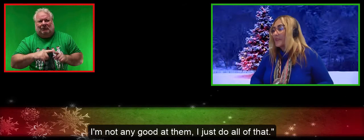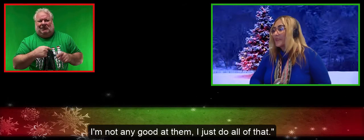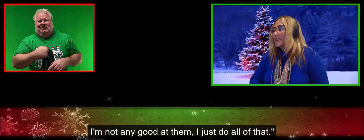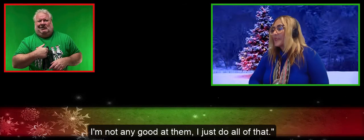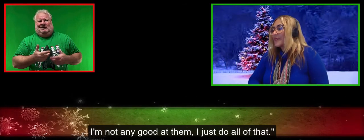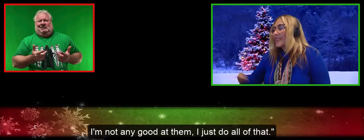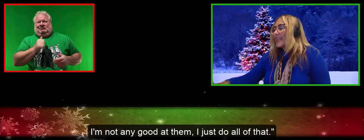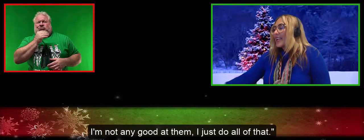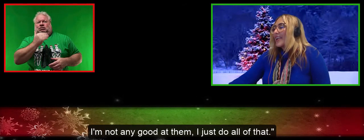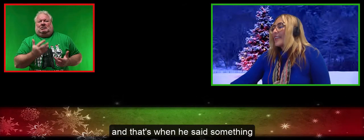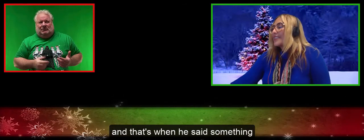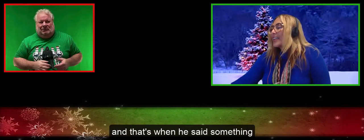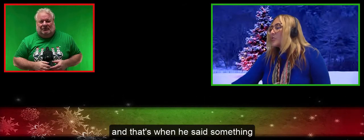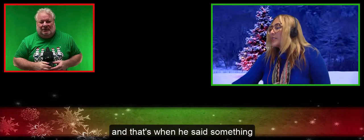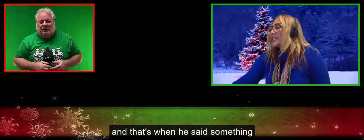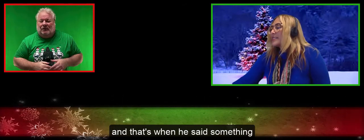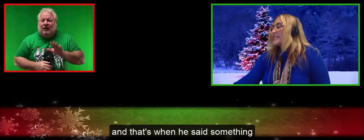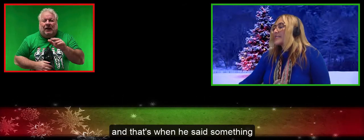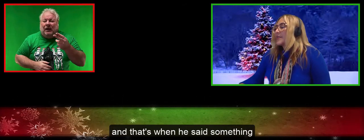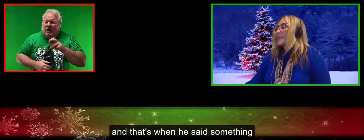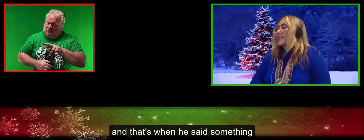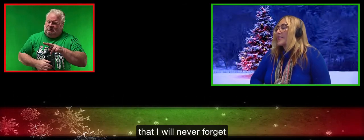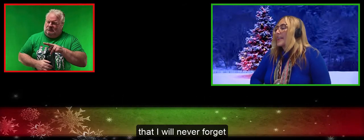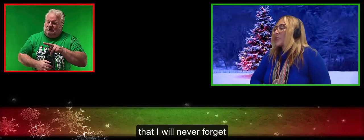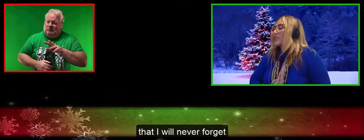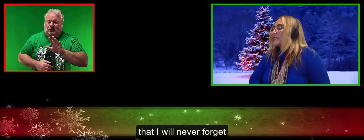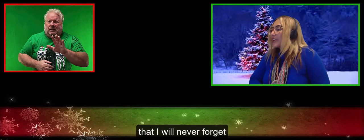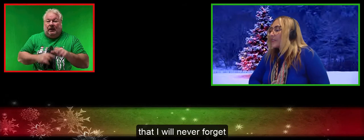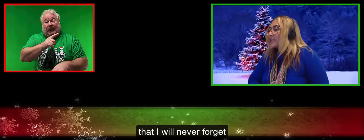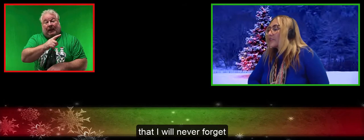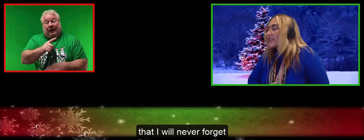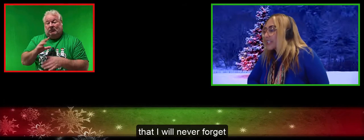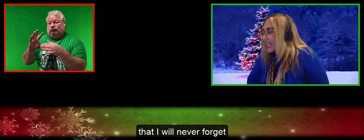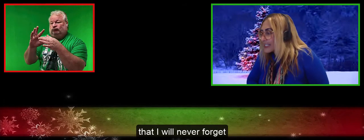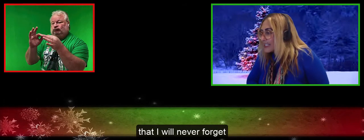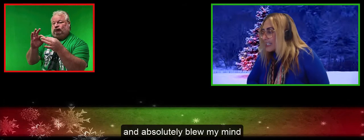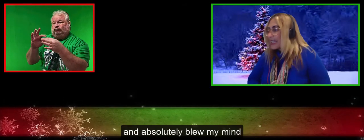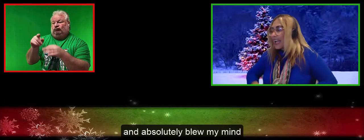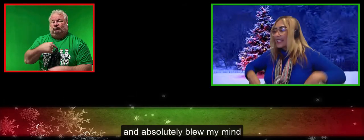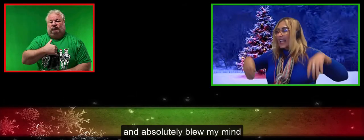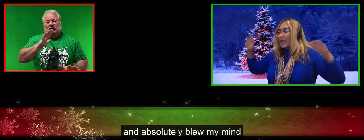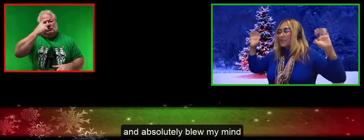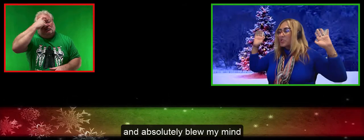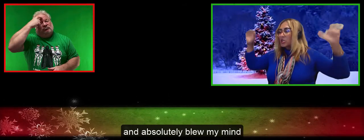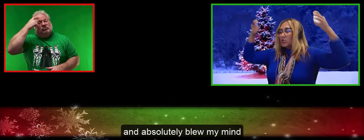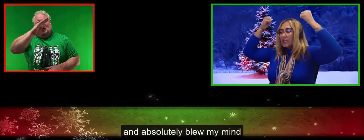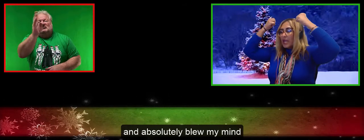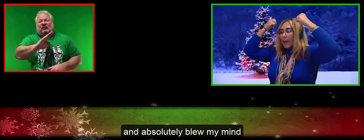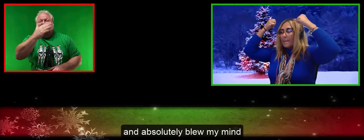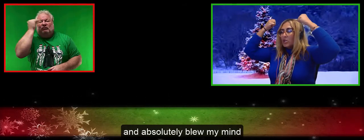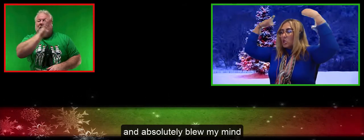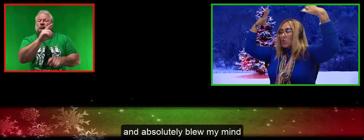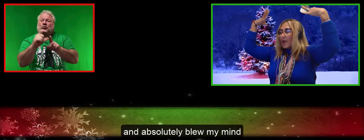that. And that's when he said something that I will never forget and